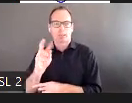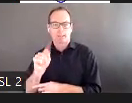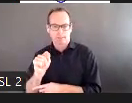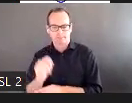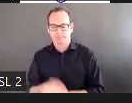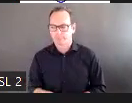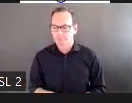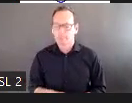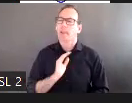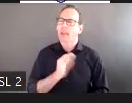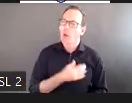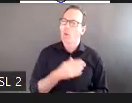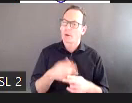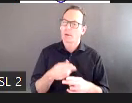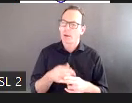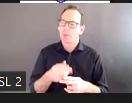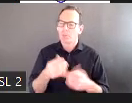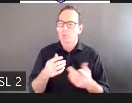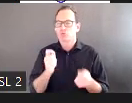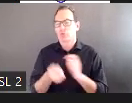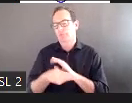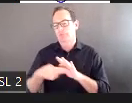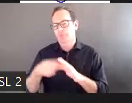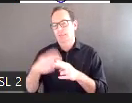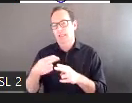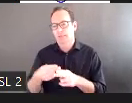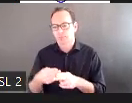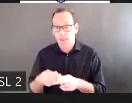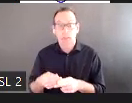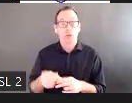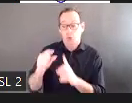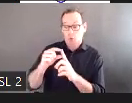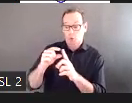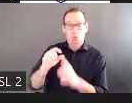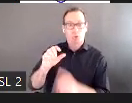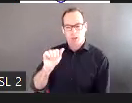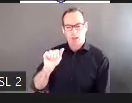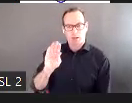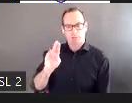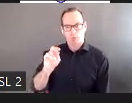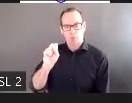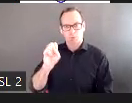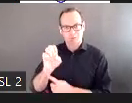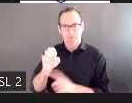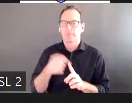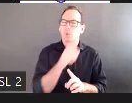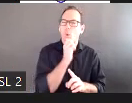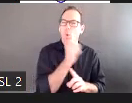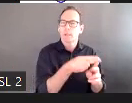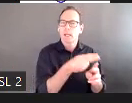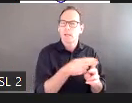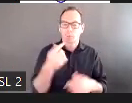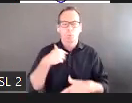some opinion-based research done. The abuse connotation when we came to the door dealing with families